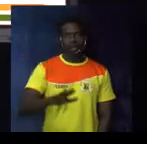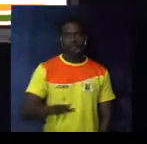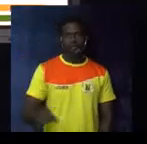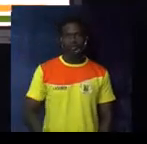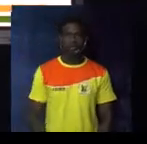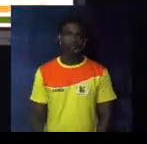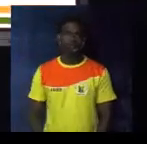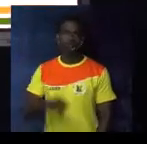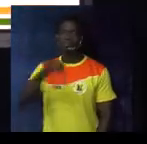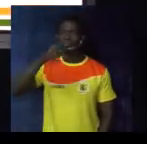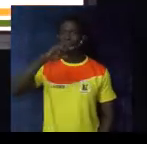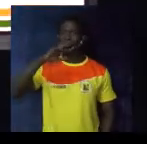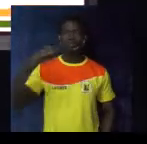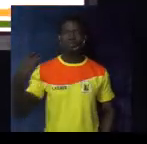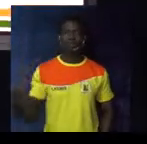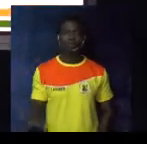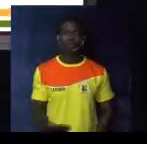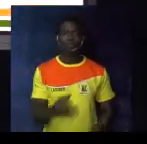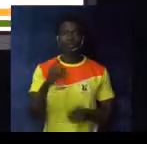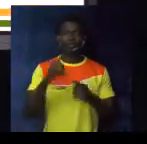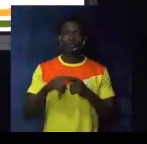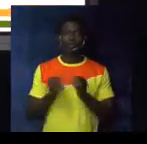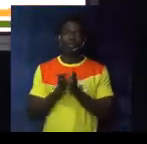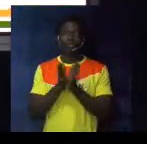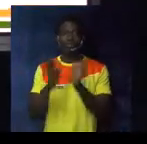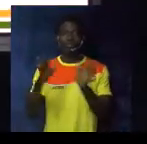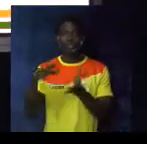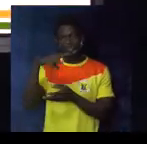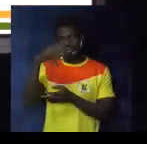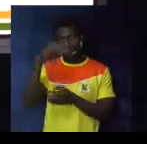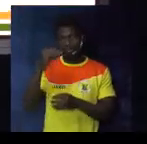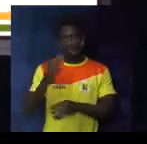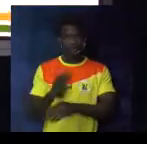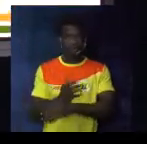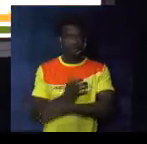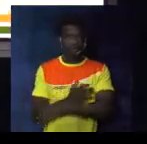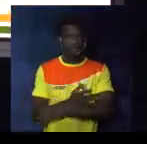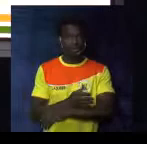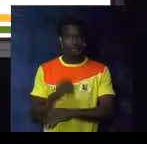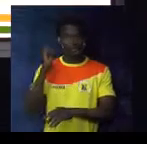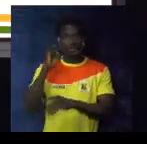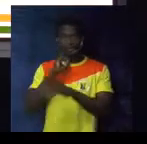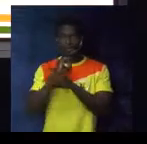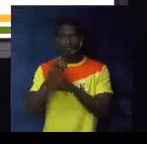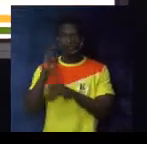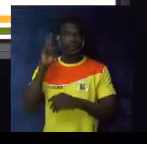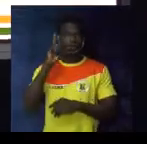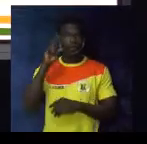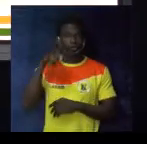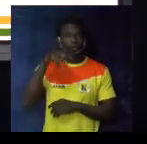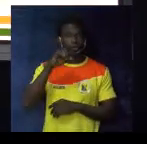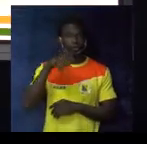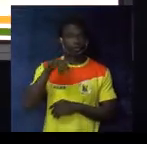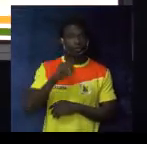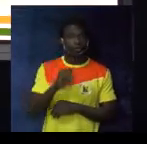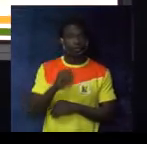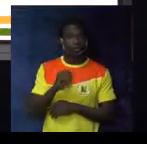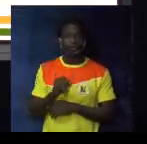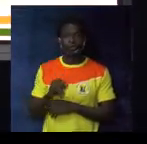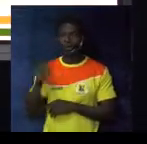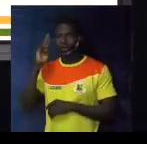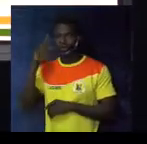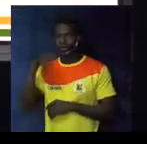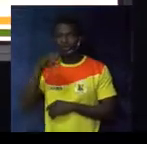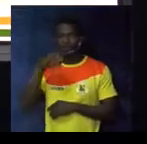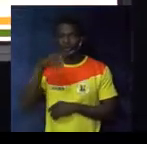Hello pupils, you are welcome to General Studies class. I am Uncle Popo.